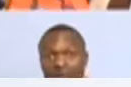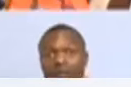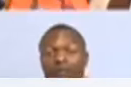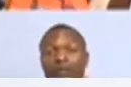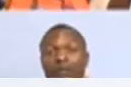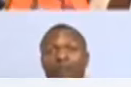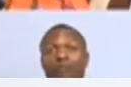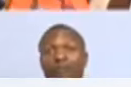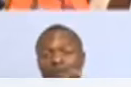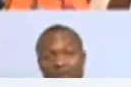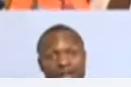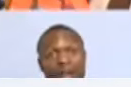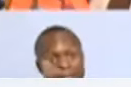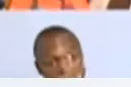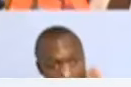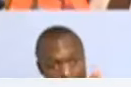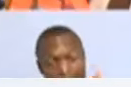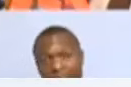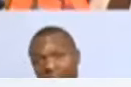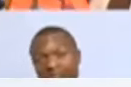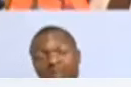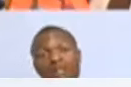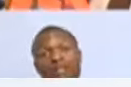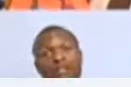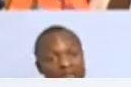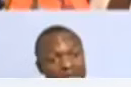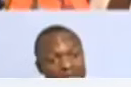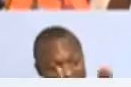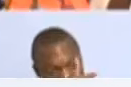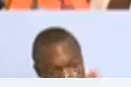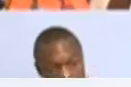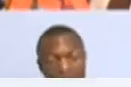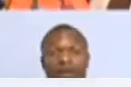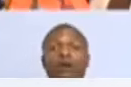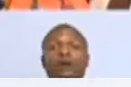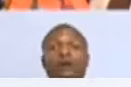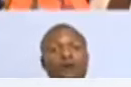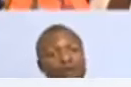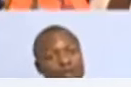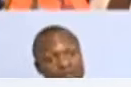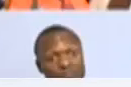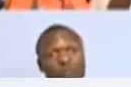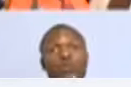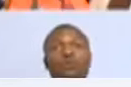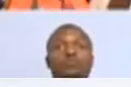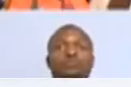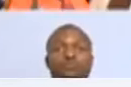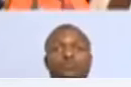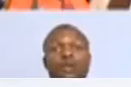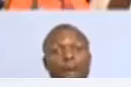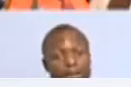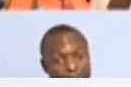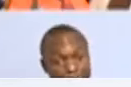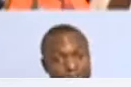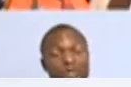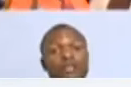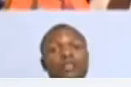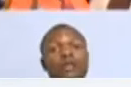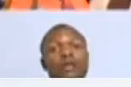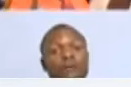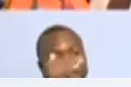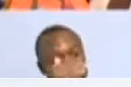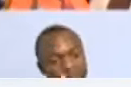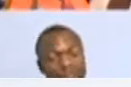it. The policies, among other guiding principles, including the reforms of the law and practicing guidelines in the